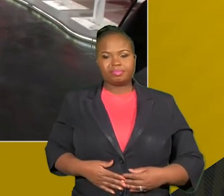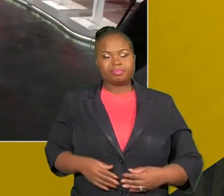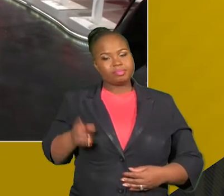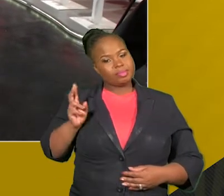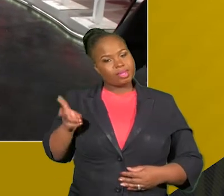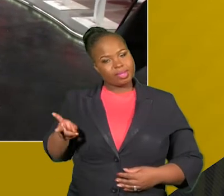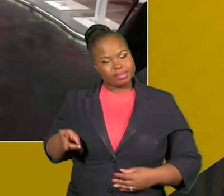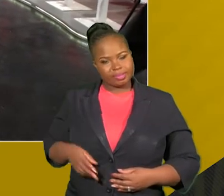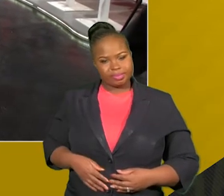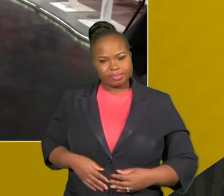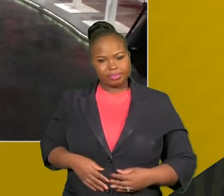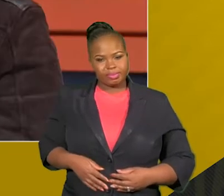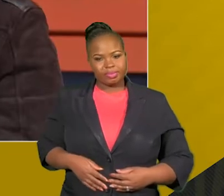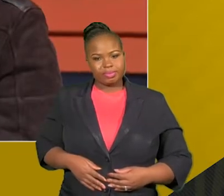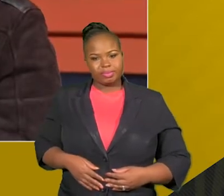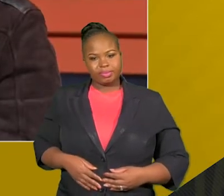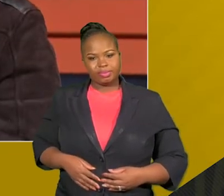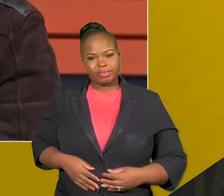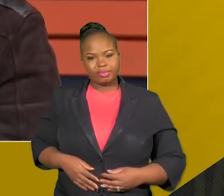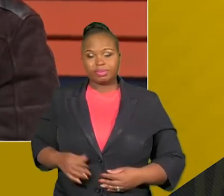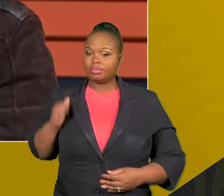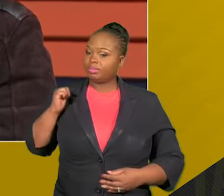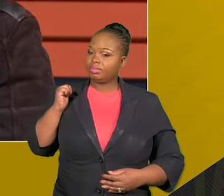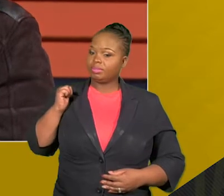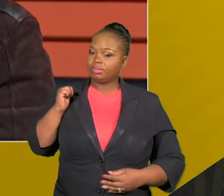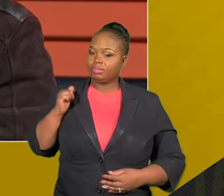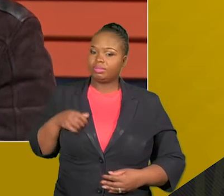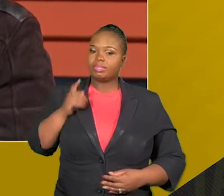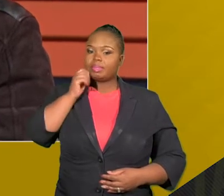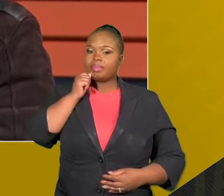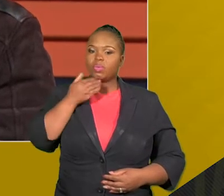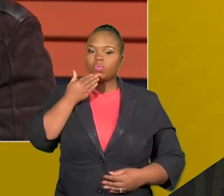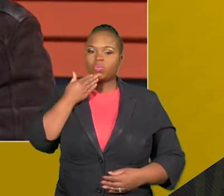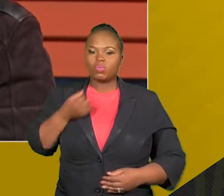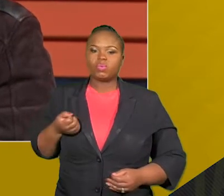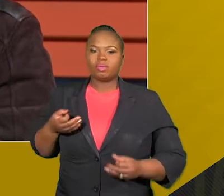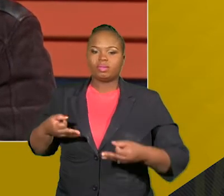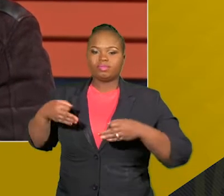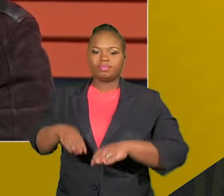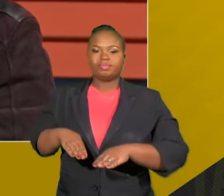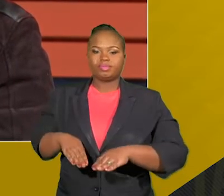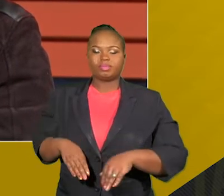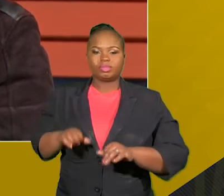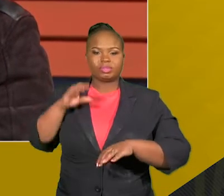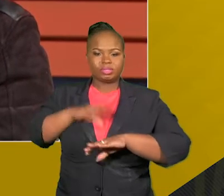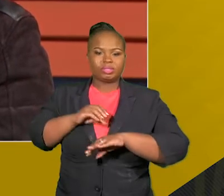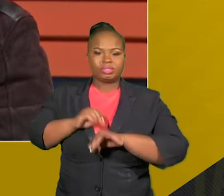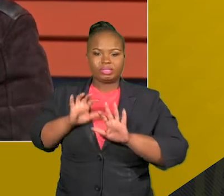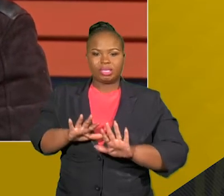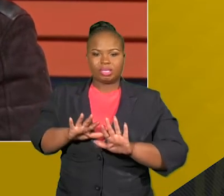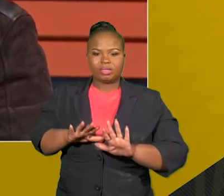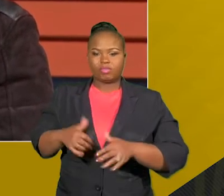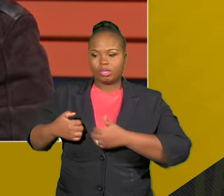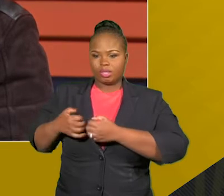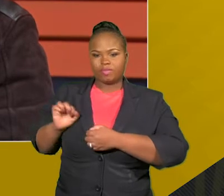Ngiyaphinda futhi. Ngifuna ukukhuluma into. Izolo kunendoda engqobo umntwana ona 10 years. Come on. Umntwana we girlfriend